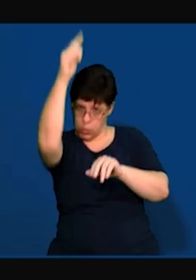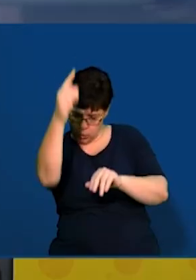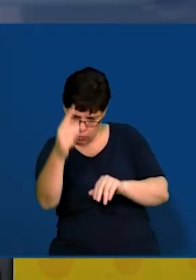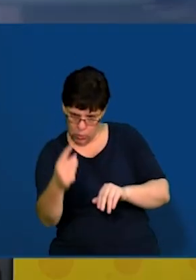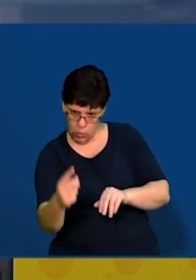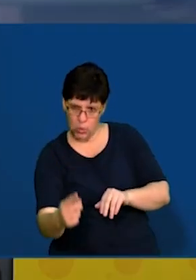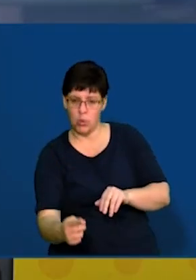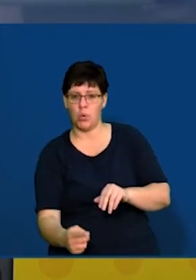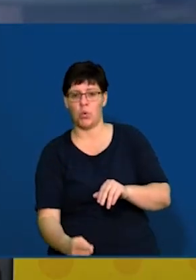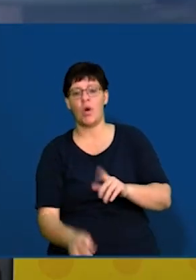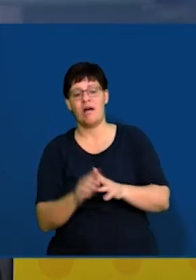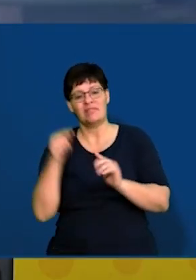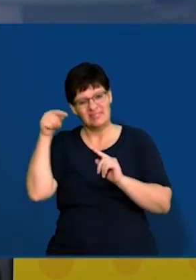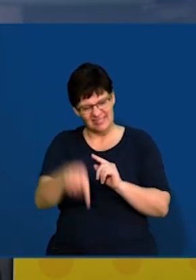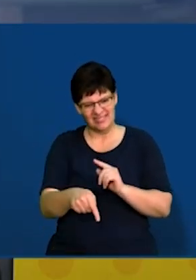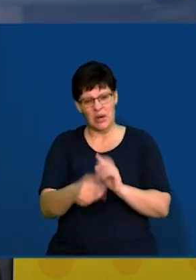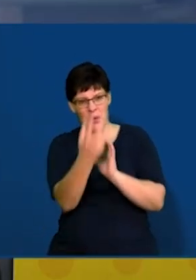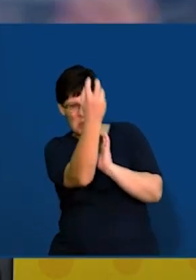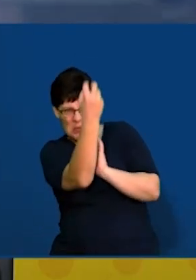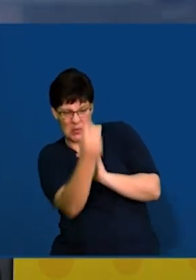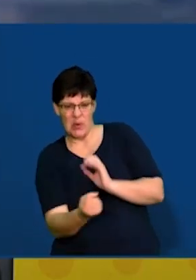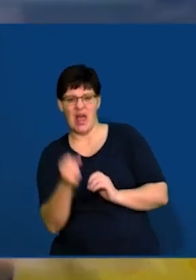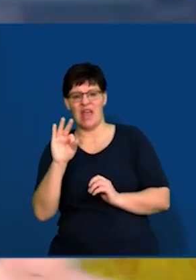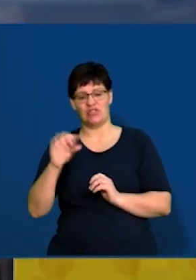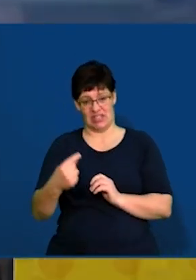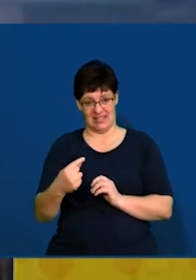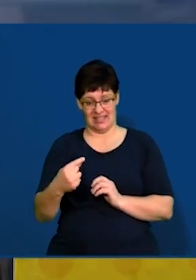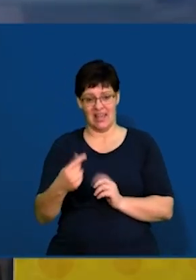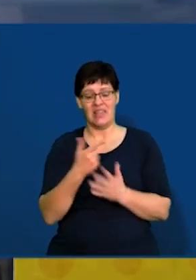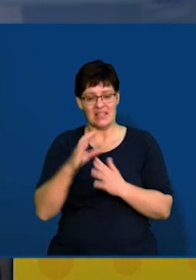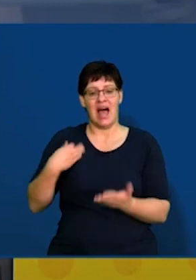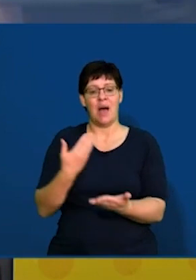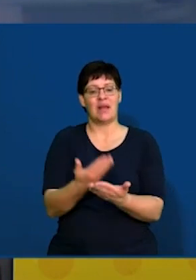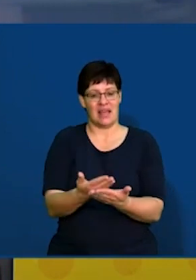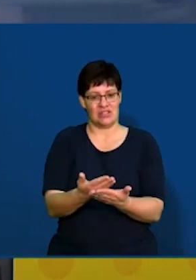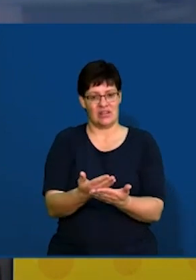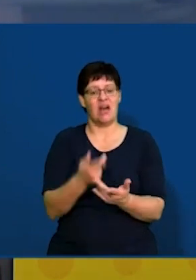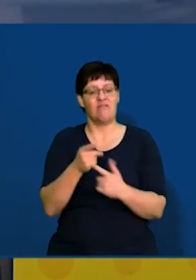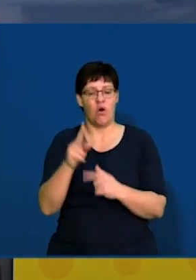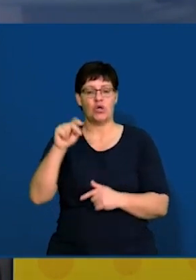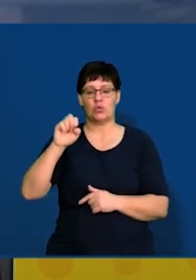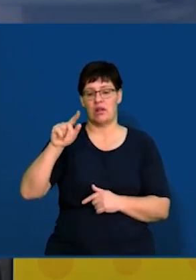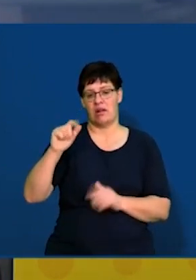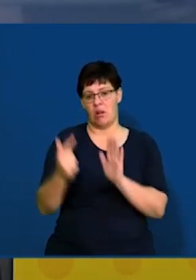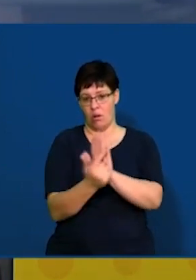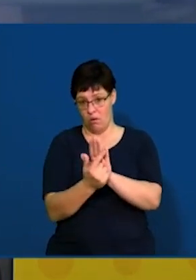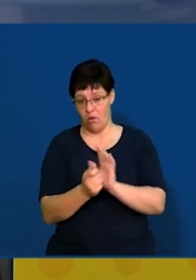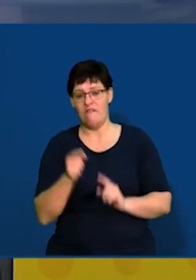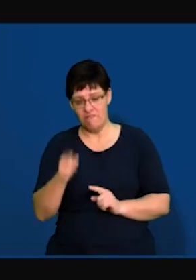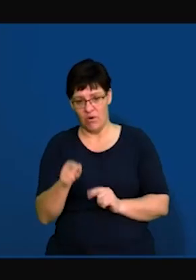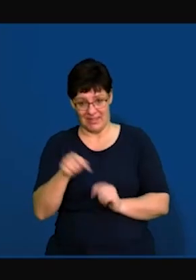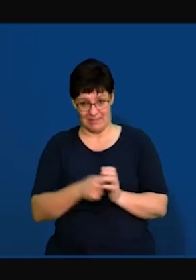the direction of the net force, which is Fg. That's one application of the Newton's laws as far as VPM is concerned.